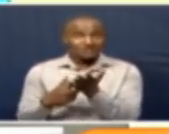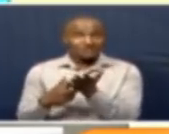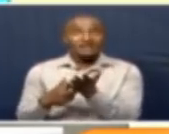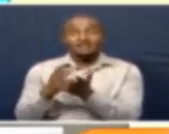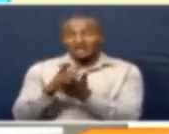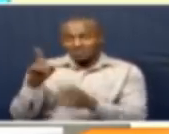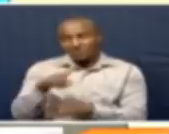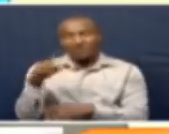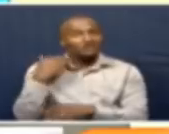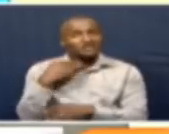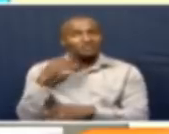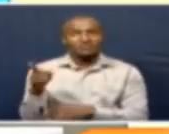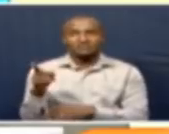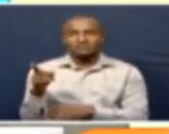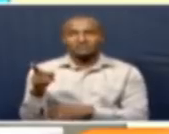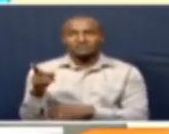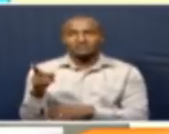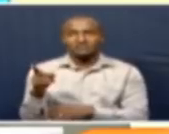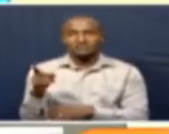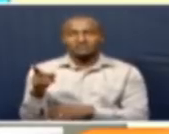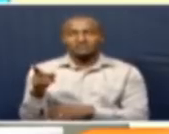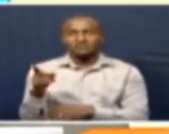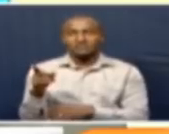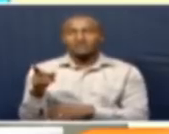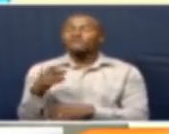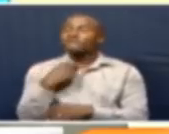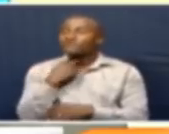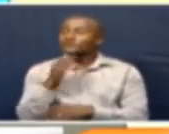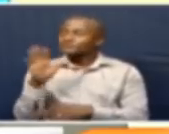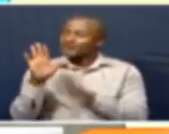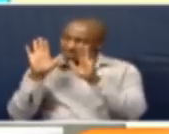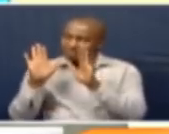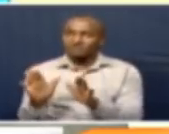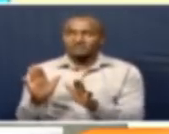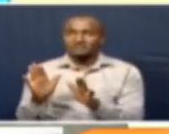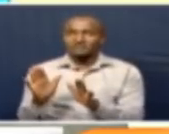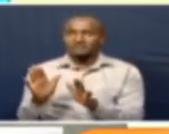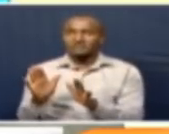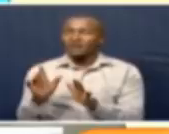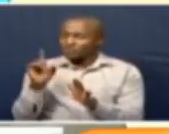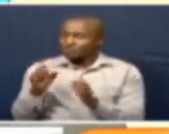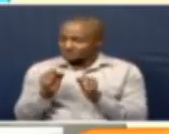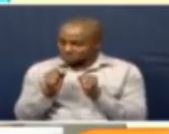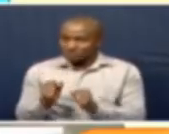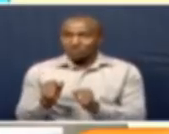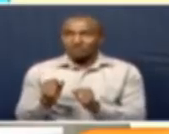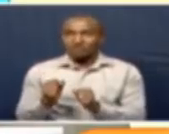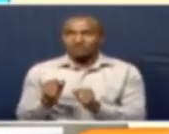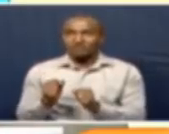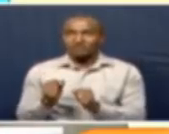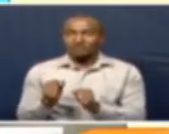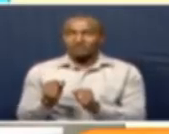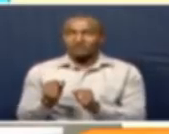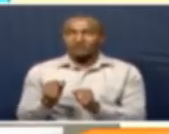offenses. I think models should not lose the integrity of your voice. You know, be strong. Even you'd rather lose that